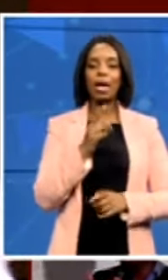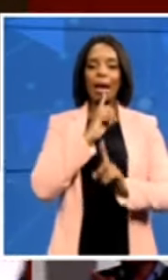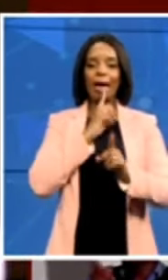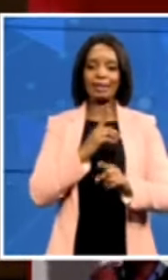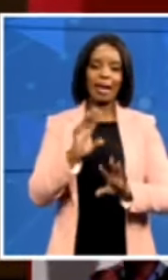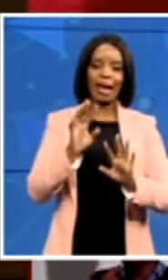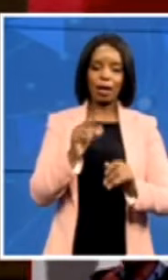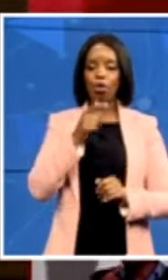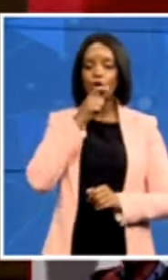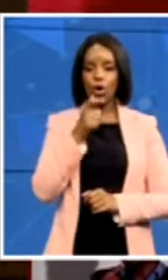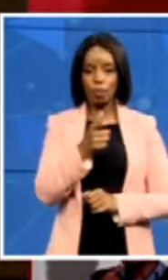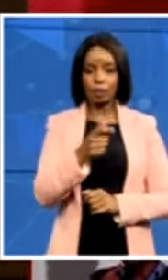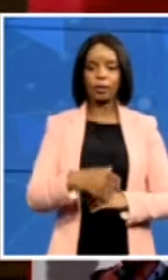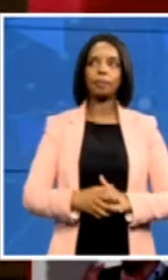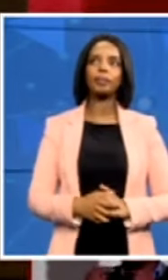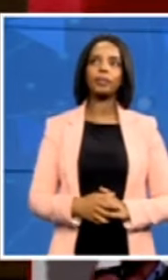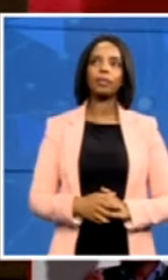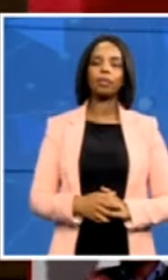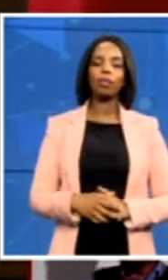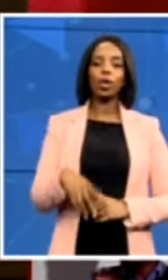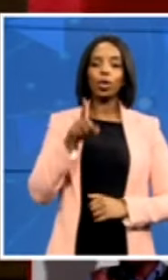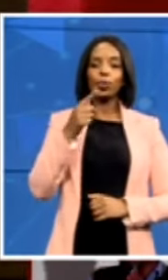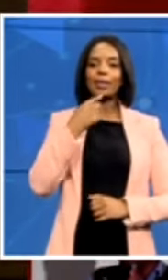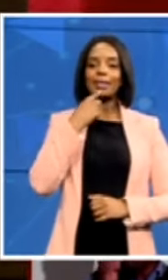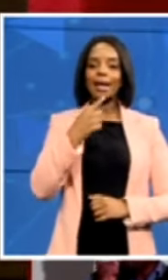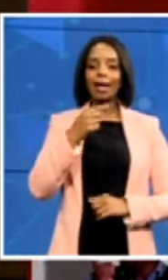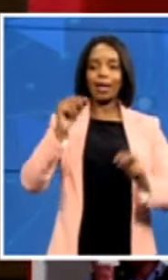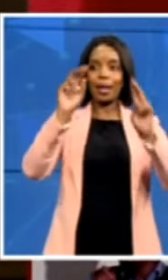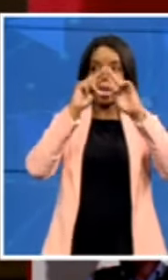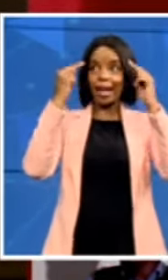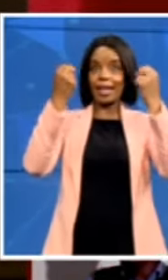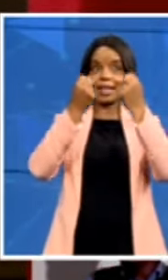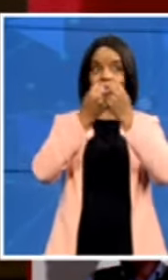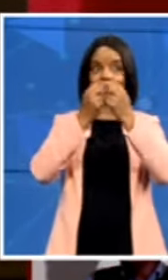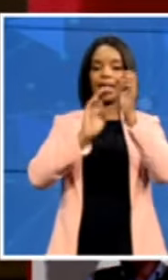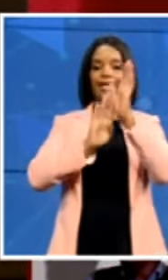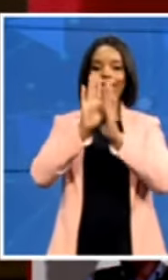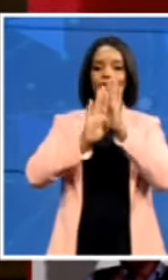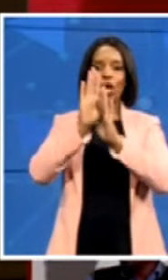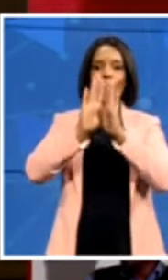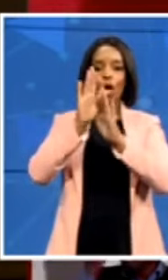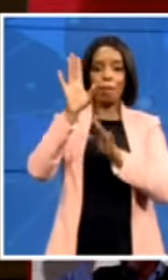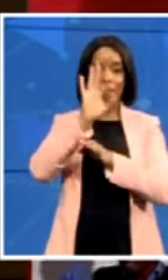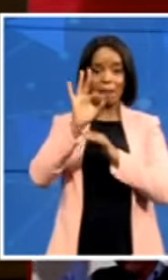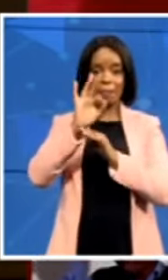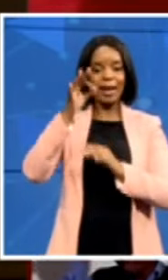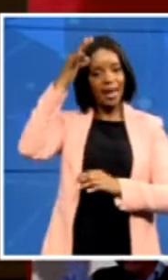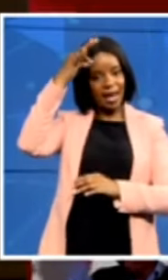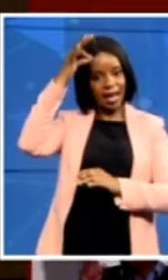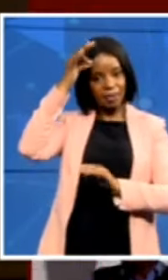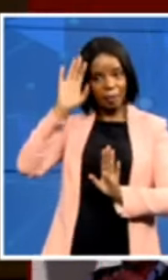the National Development Plan is government's Bible. In earlier you said it's government's Bible, you treat it as the Bible.